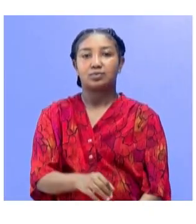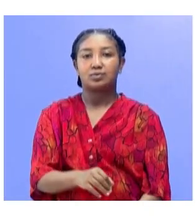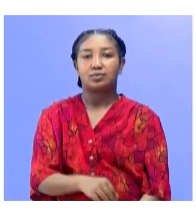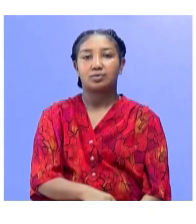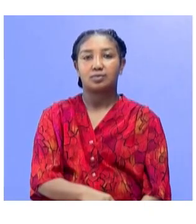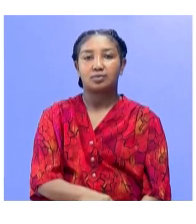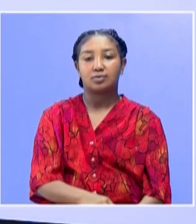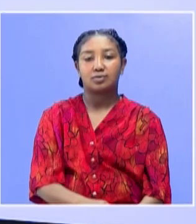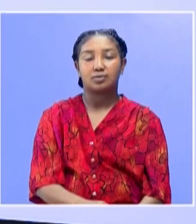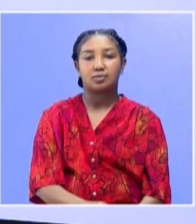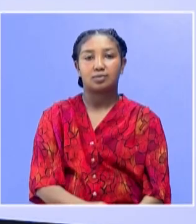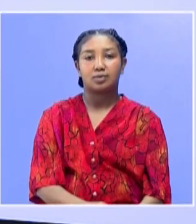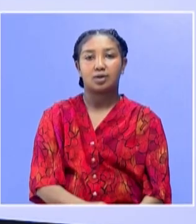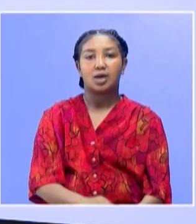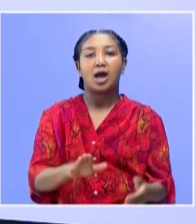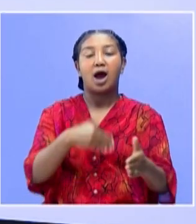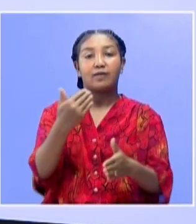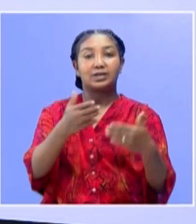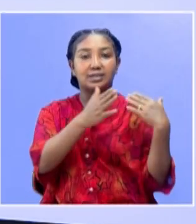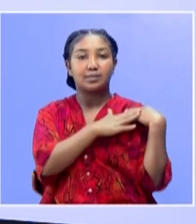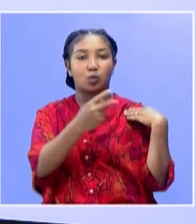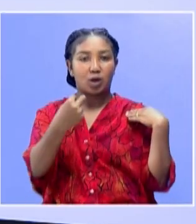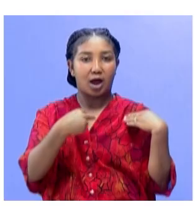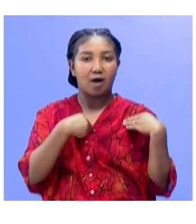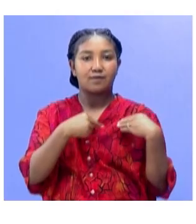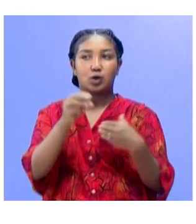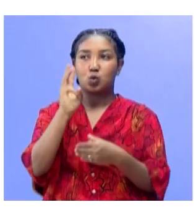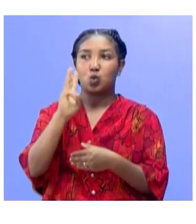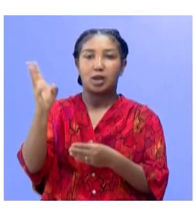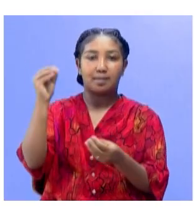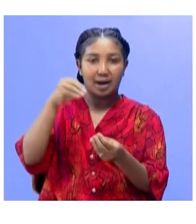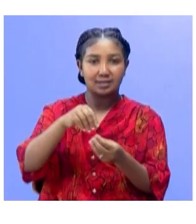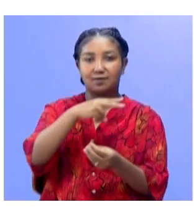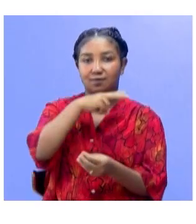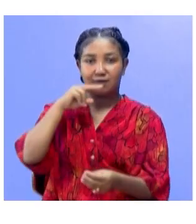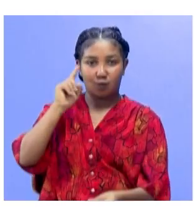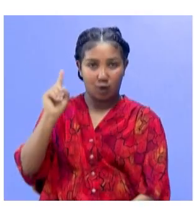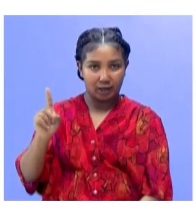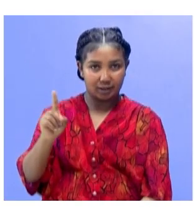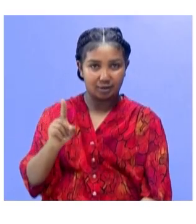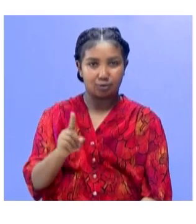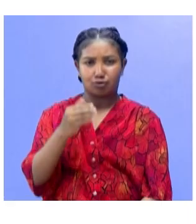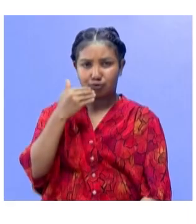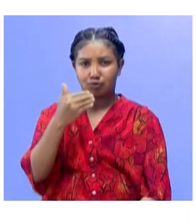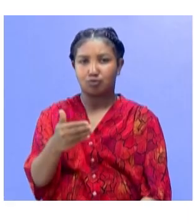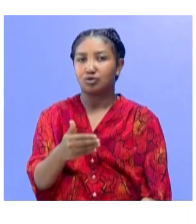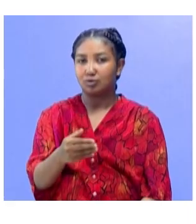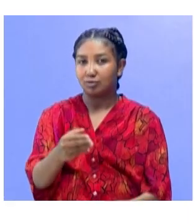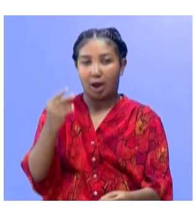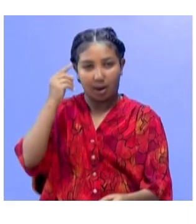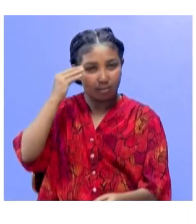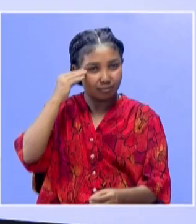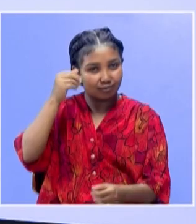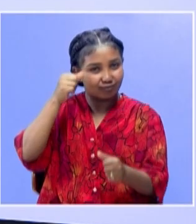there. After the subject, we have will plus verb 1. Good. Keep that in